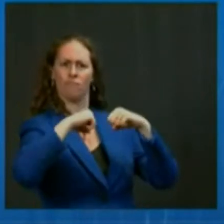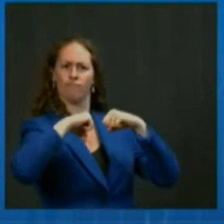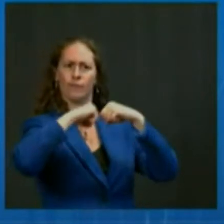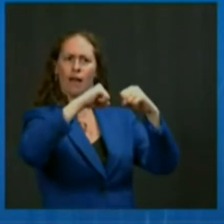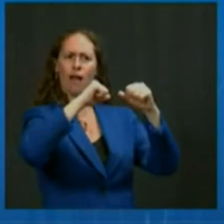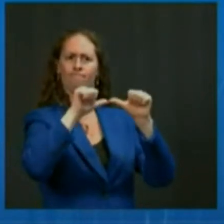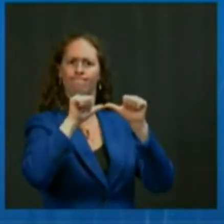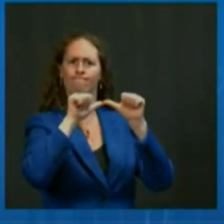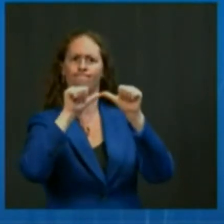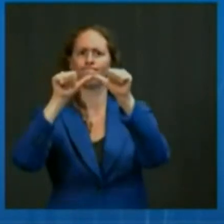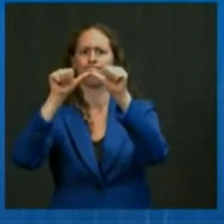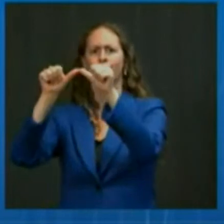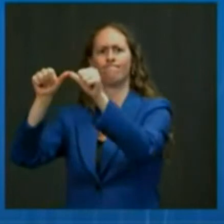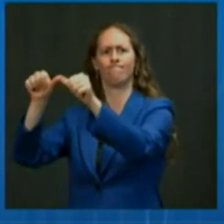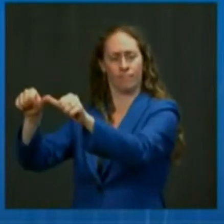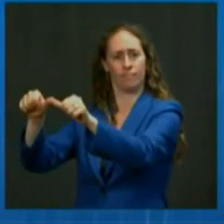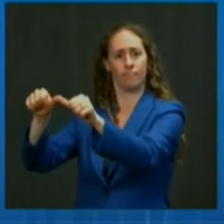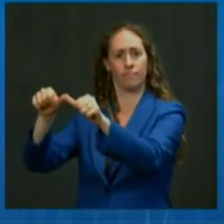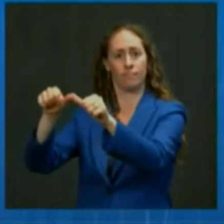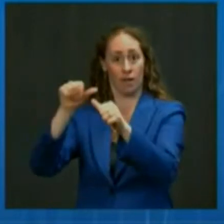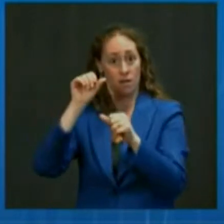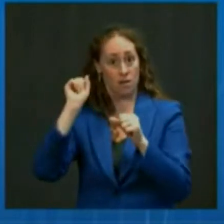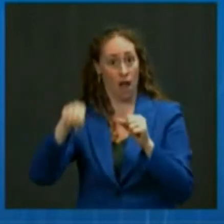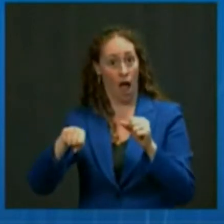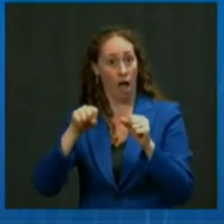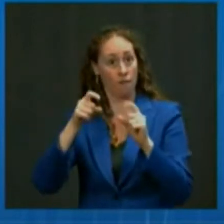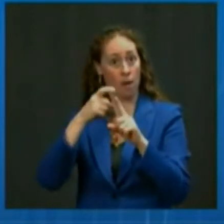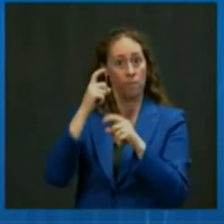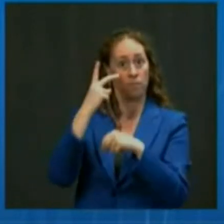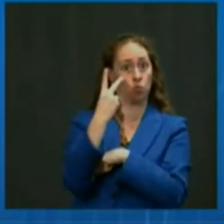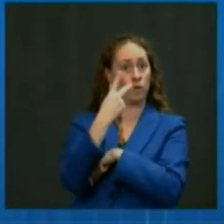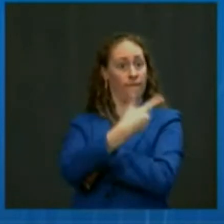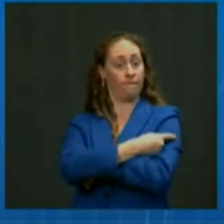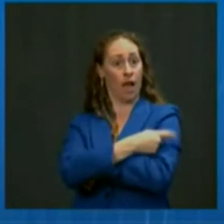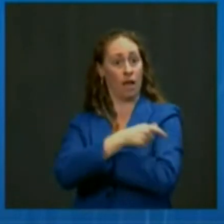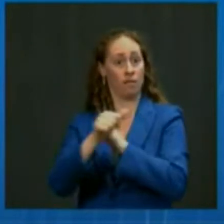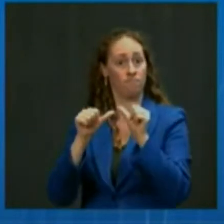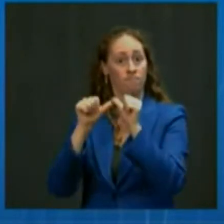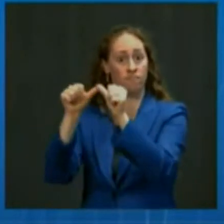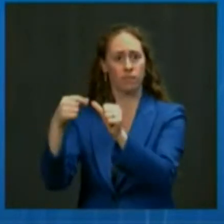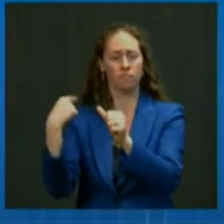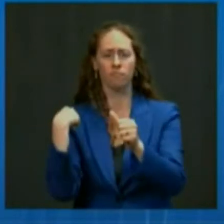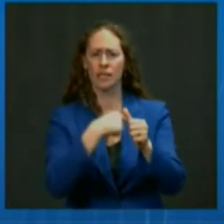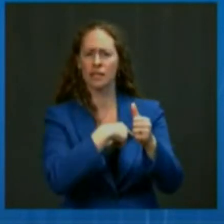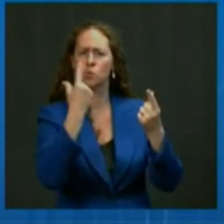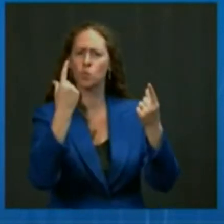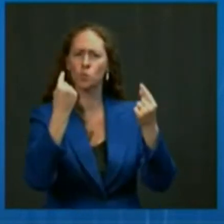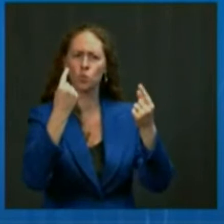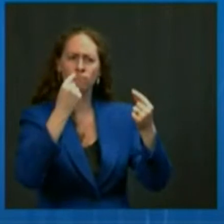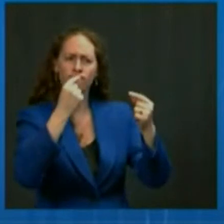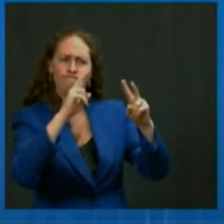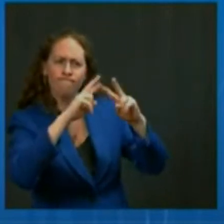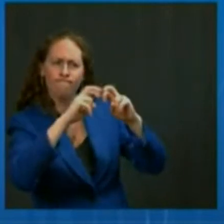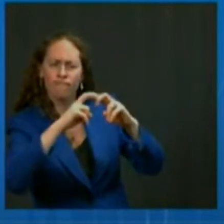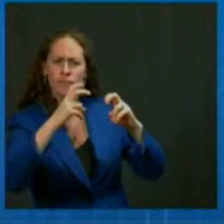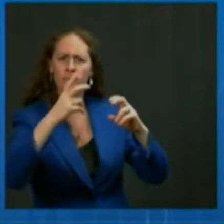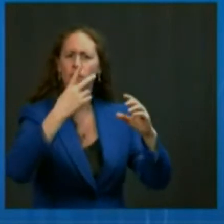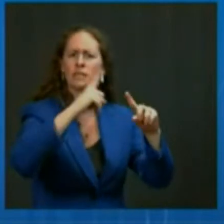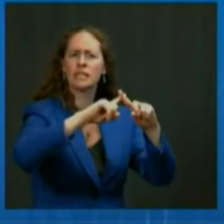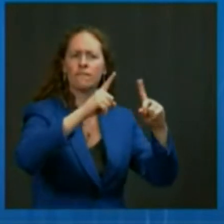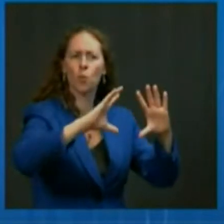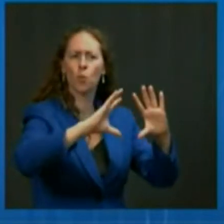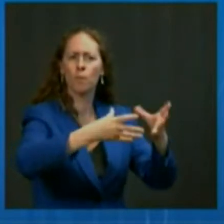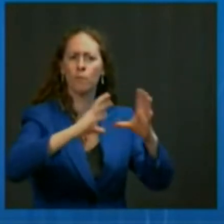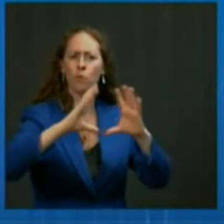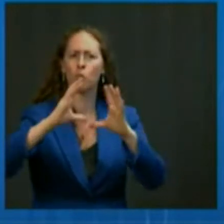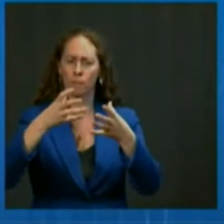vaccine series will last. Examining numerous cohorts through the end of July and early August, 3 points are now very